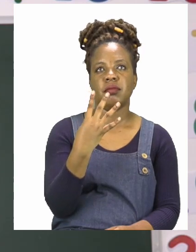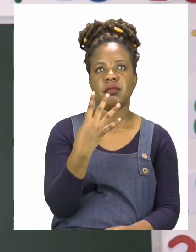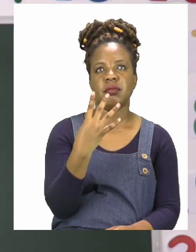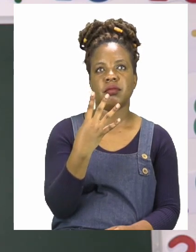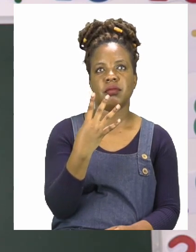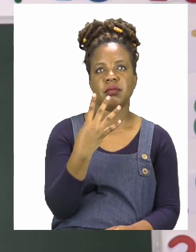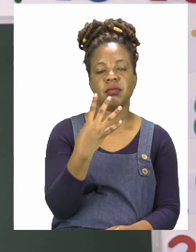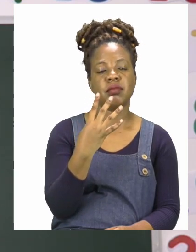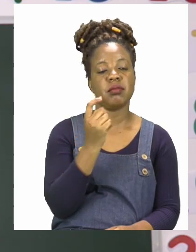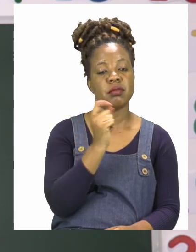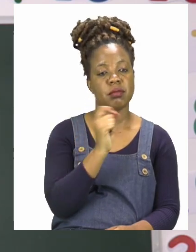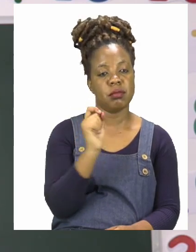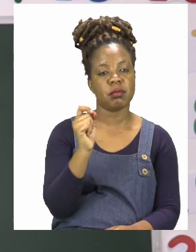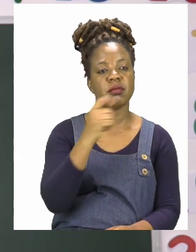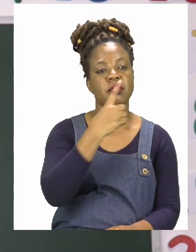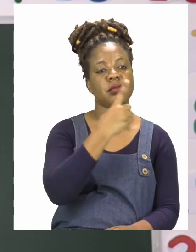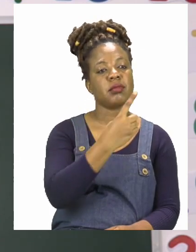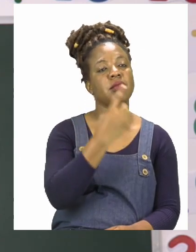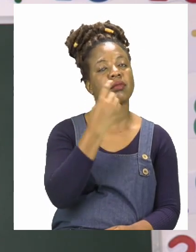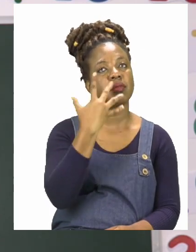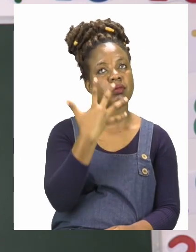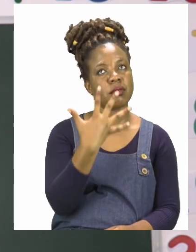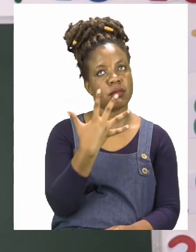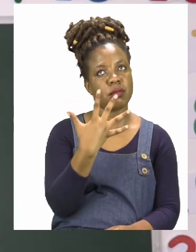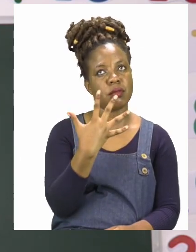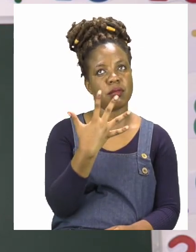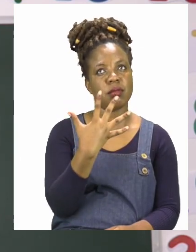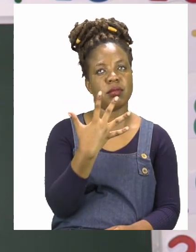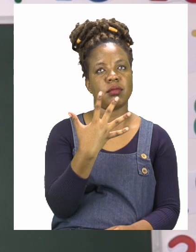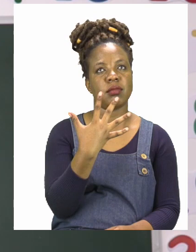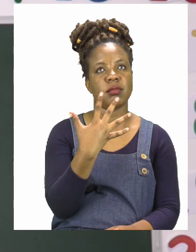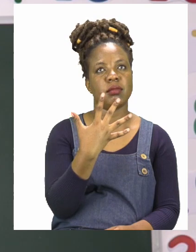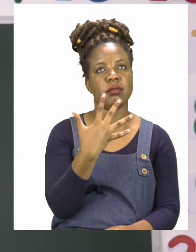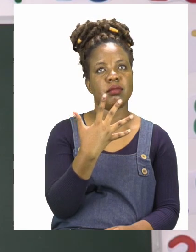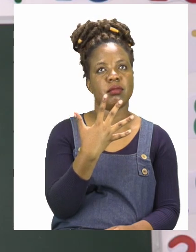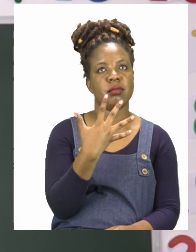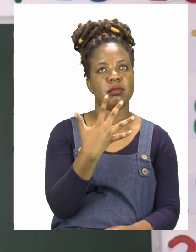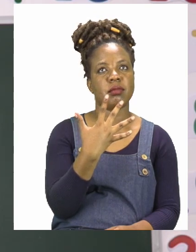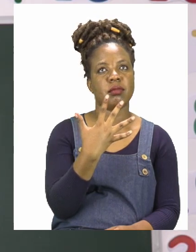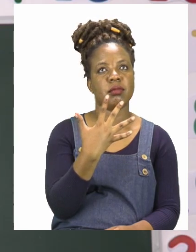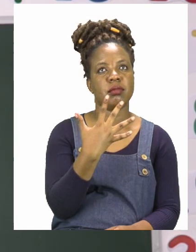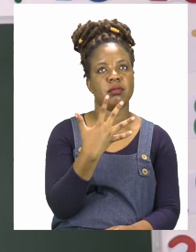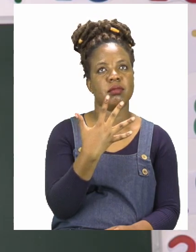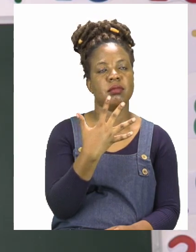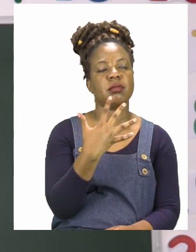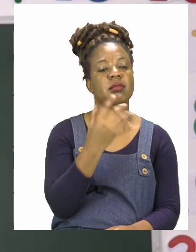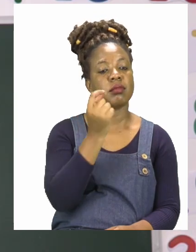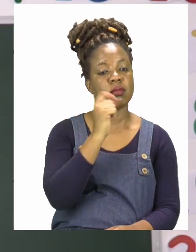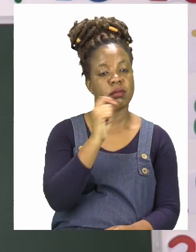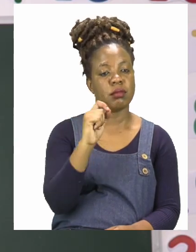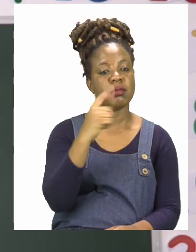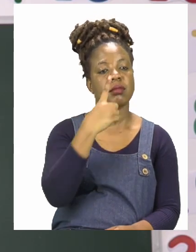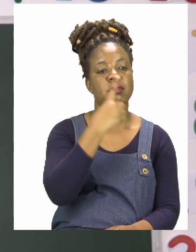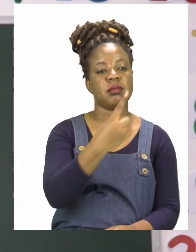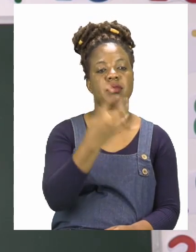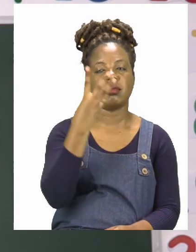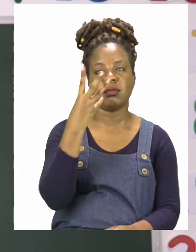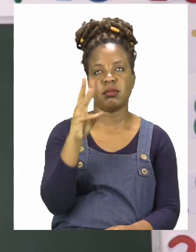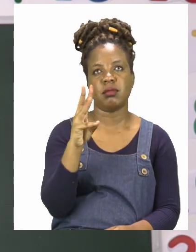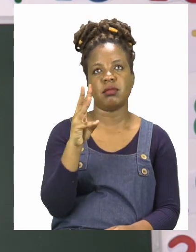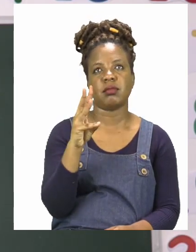After 14, we have 15. And then we have 16.